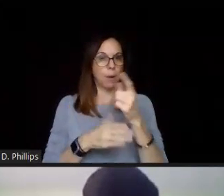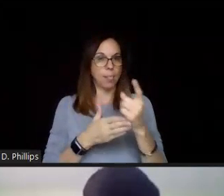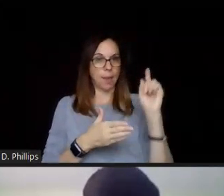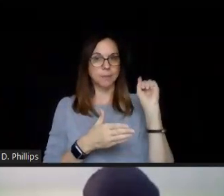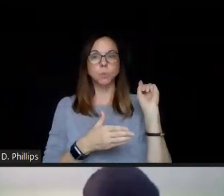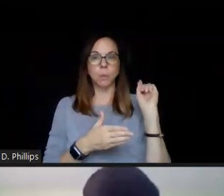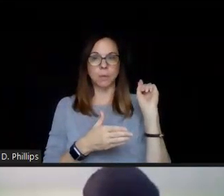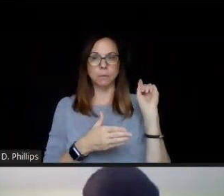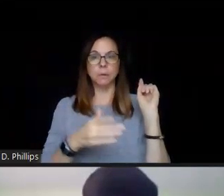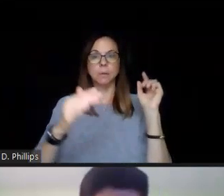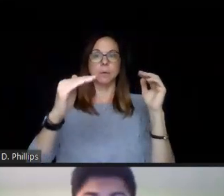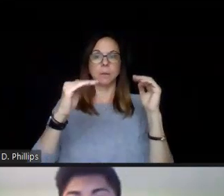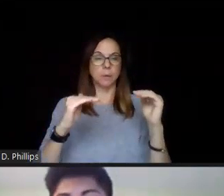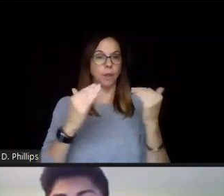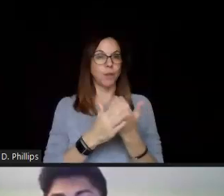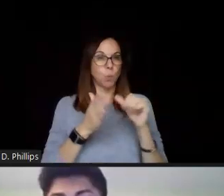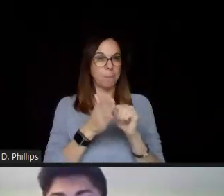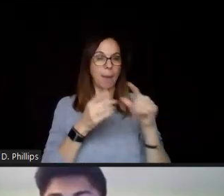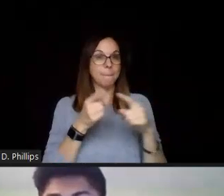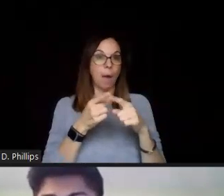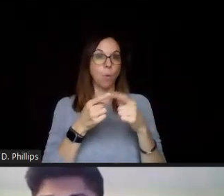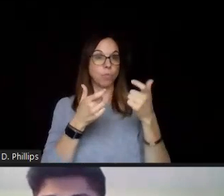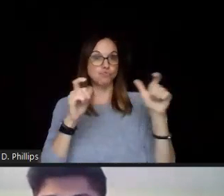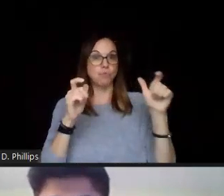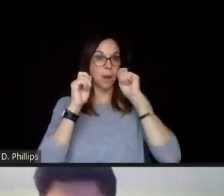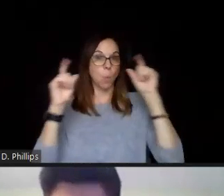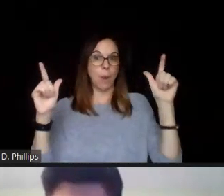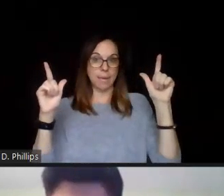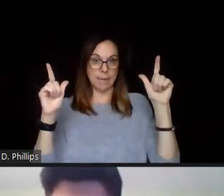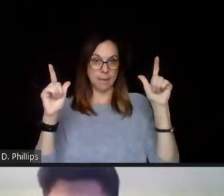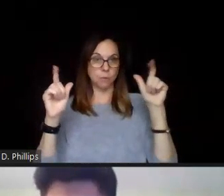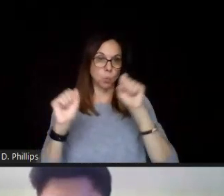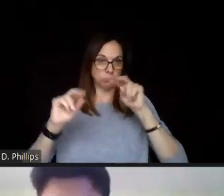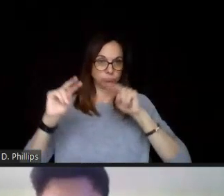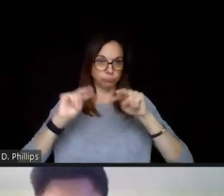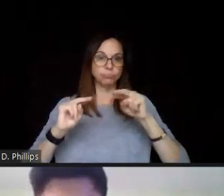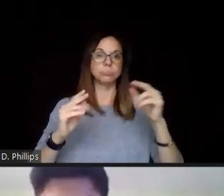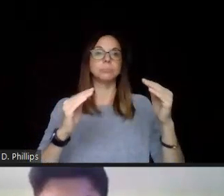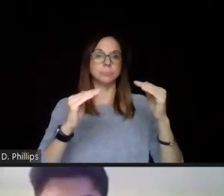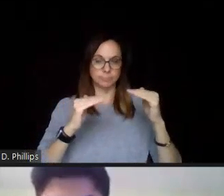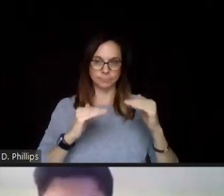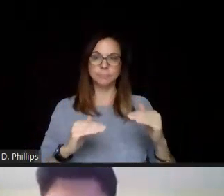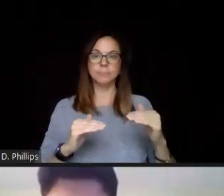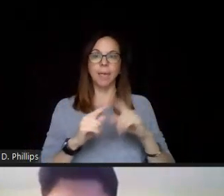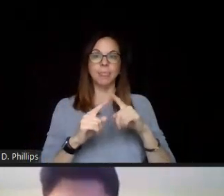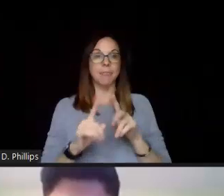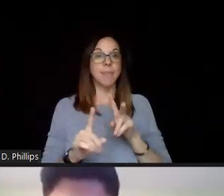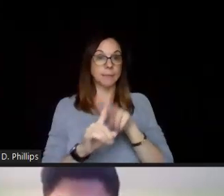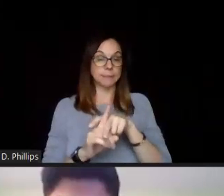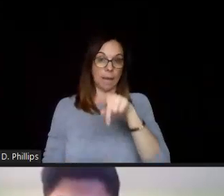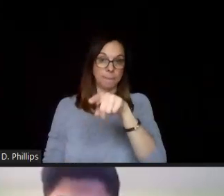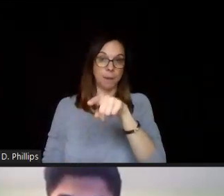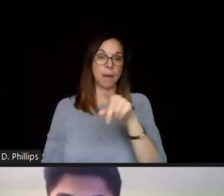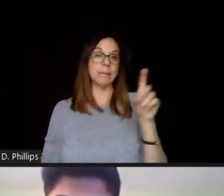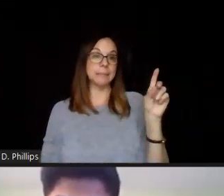week. Here's the new page about the Great Awakening to take a look at. And then the assignment for you is this one